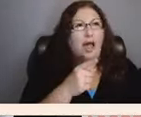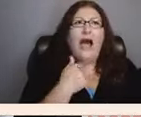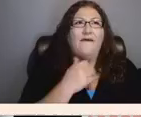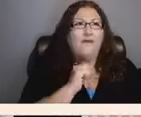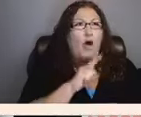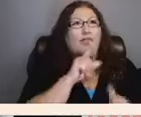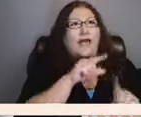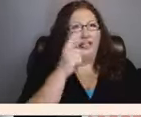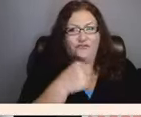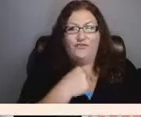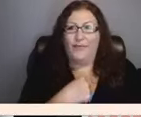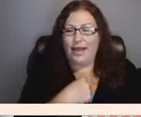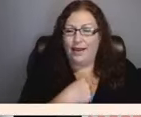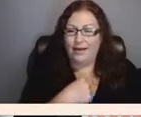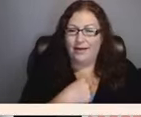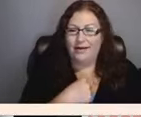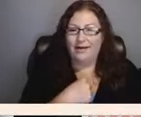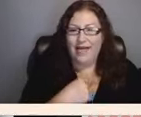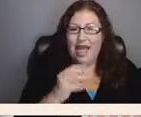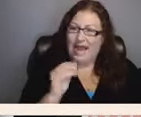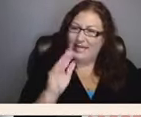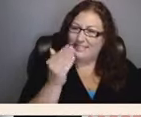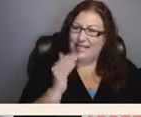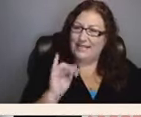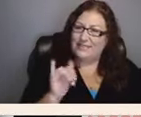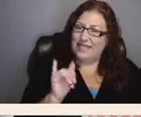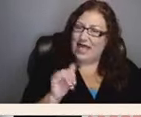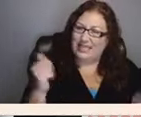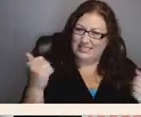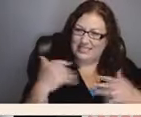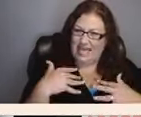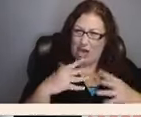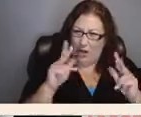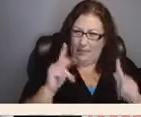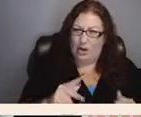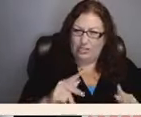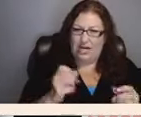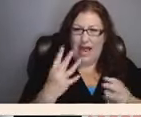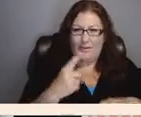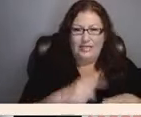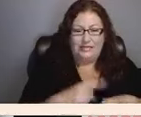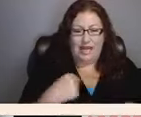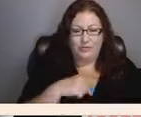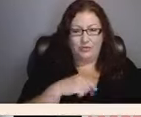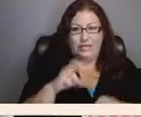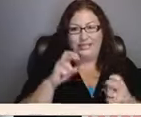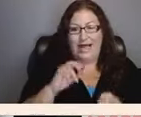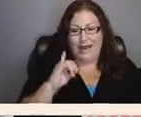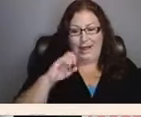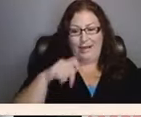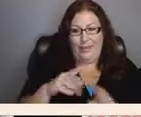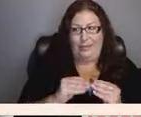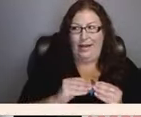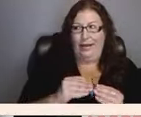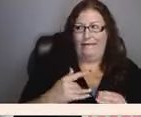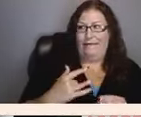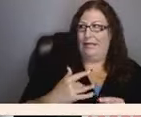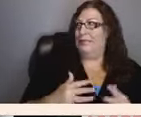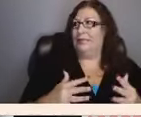me. And it seems like a scary person. How many times we sat in an IEP meeting, perhaps, and everyone around the